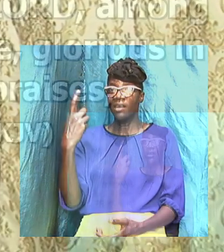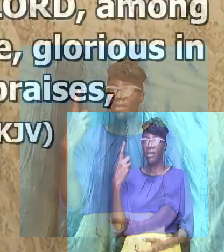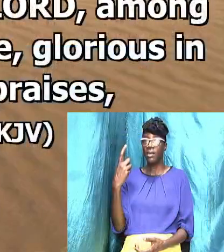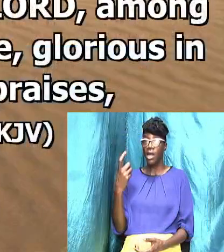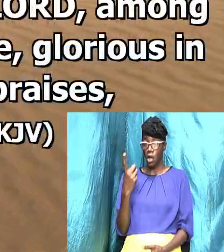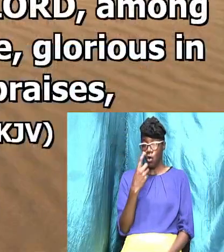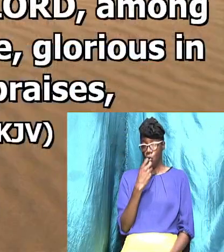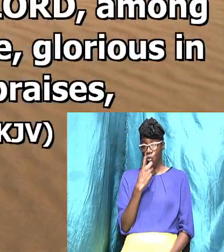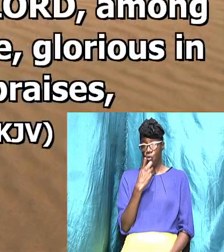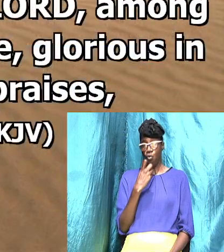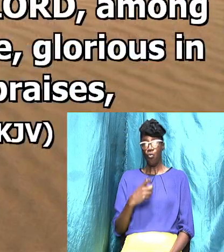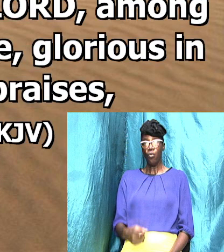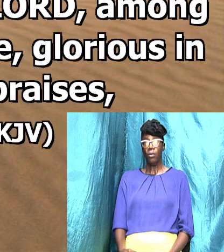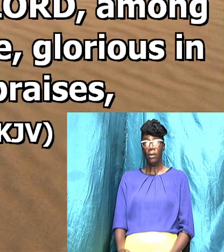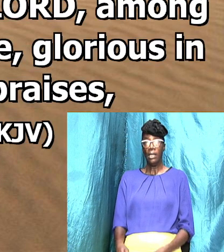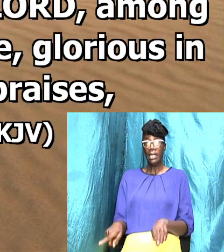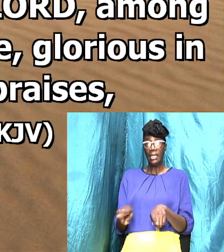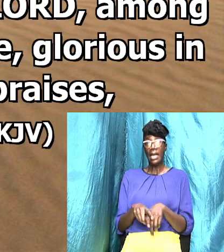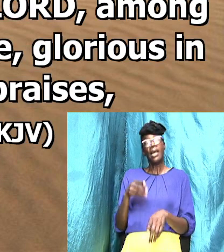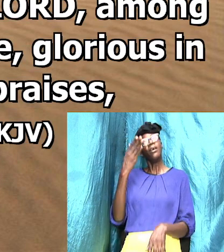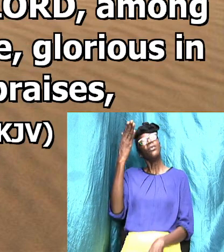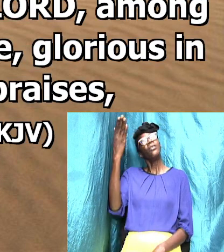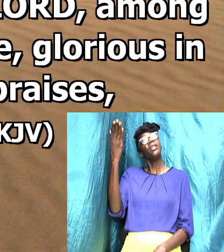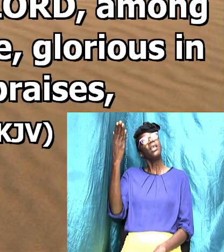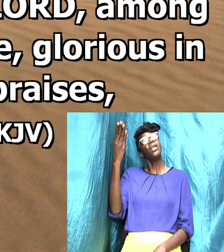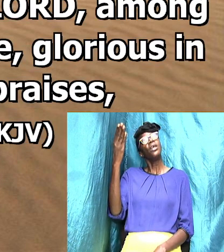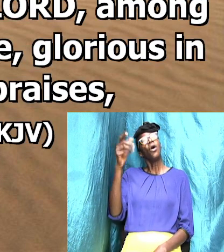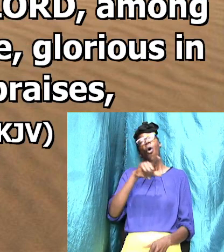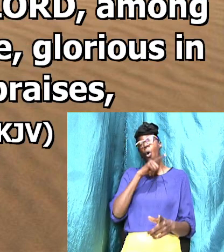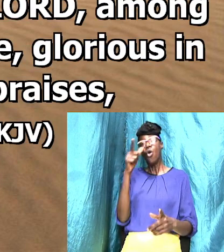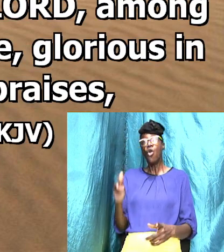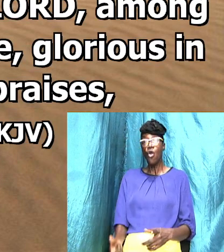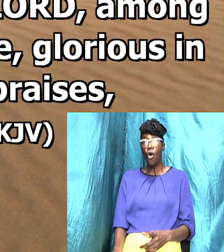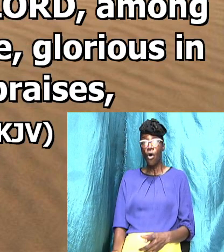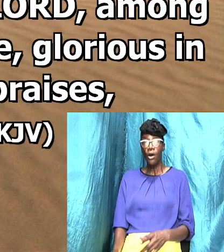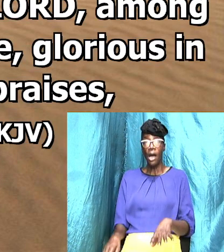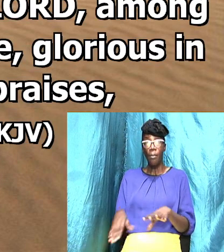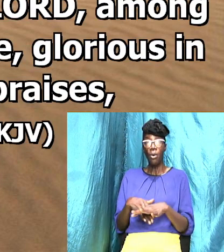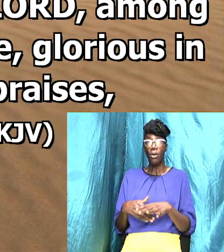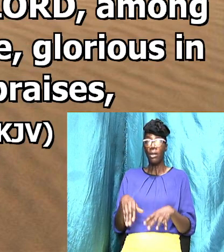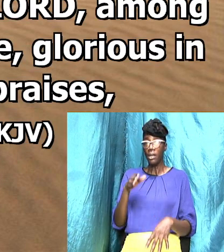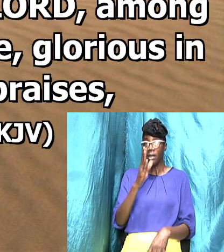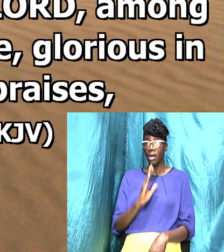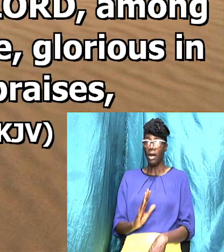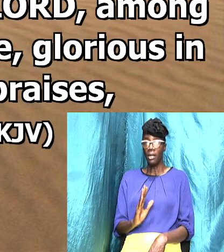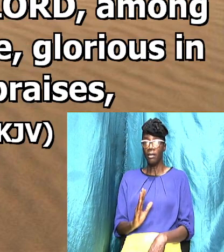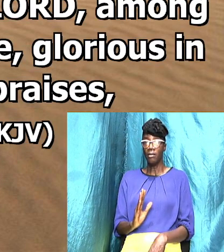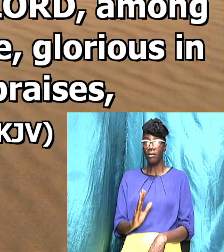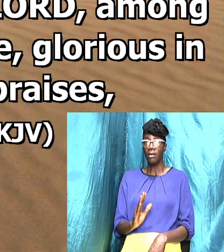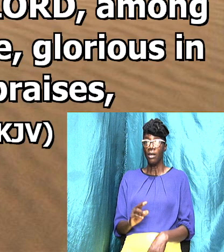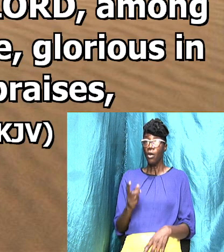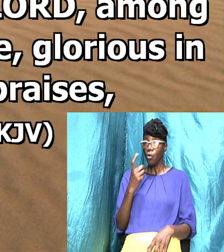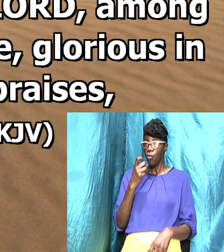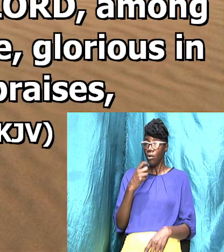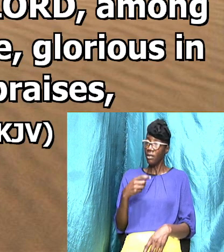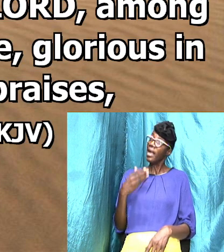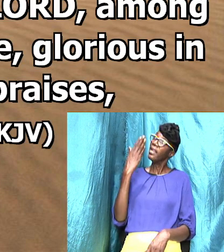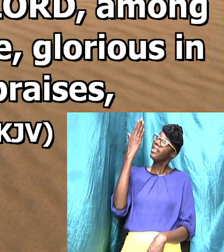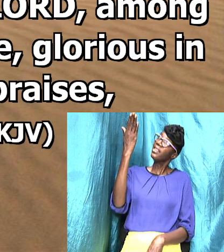11. Who is like unto thee, O Lord, among the gods? Who is like